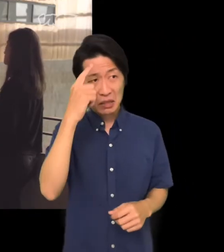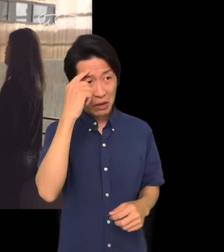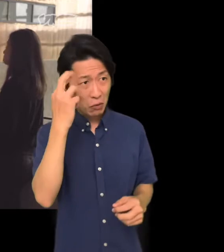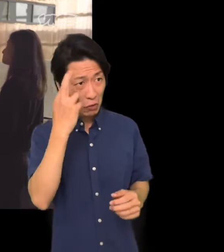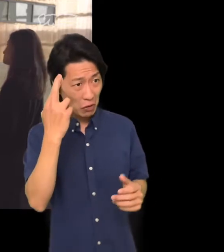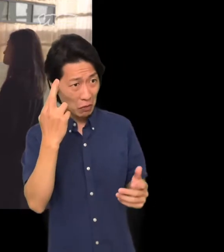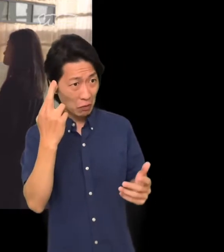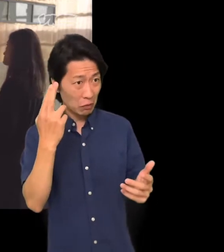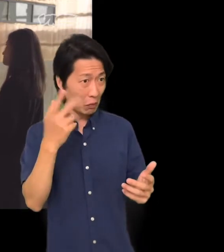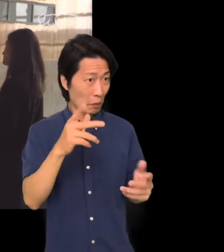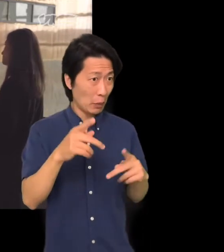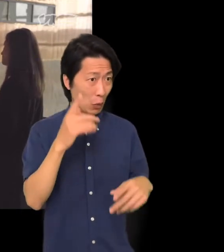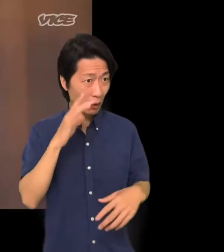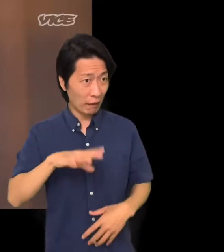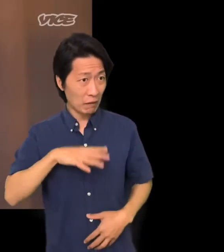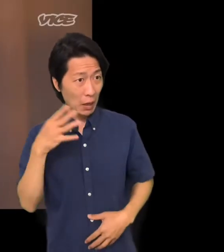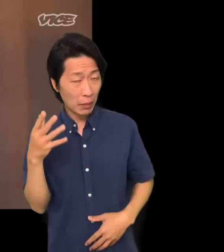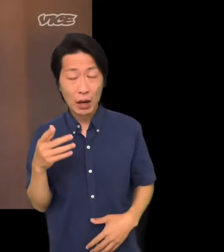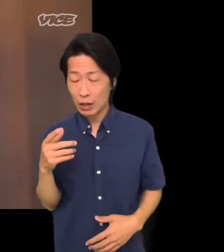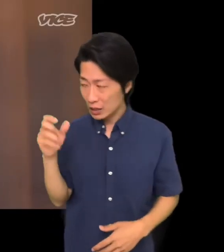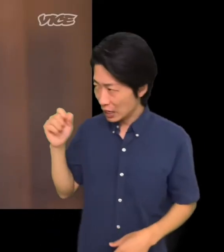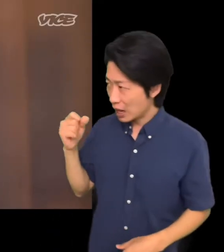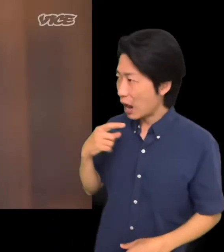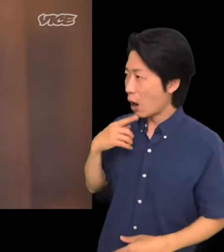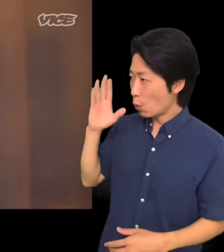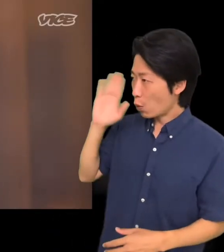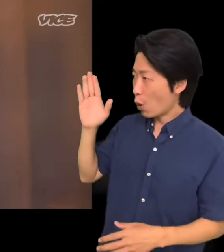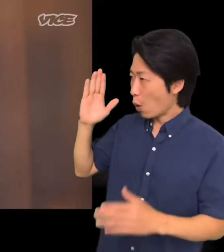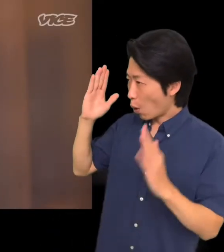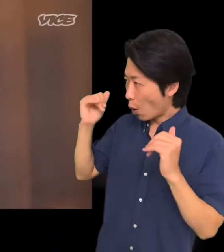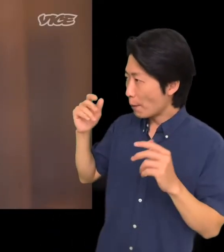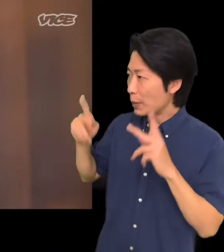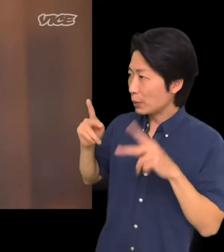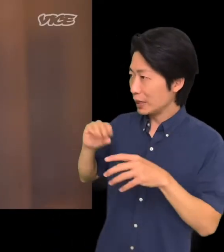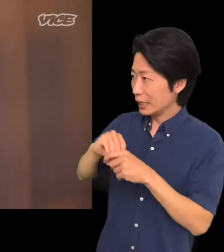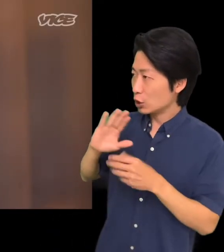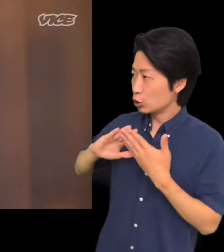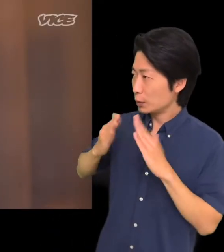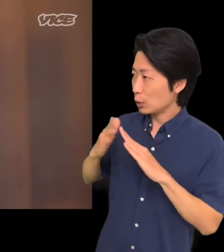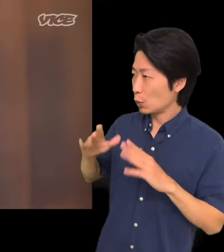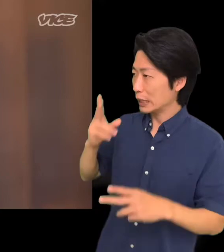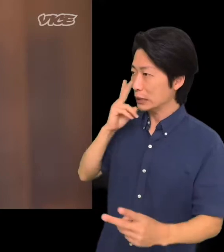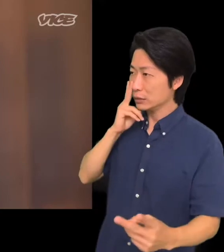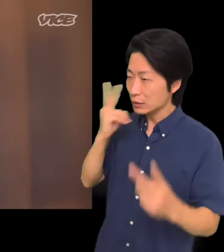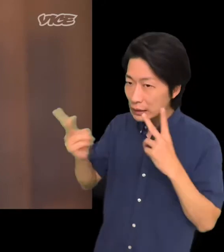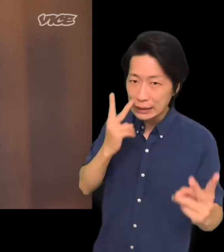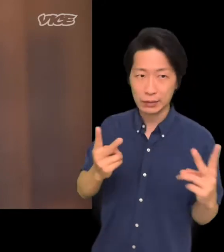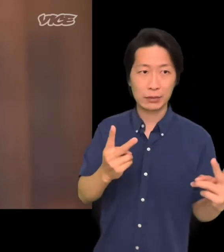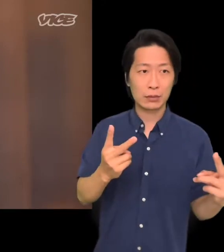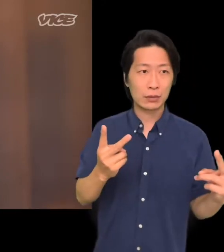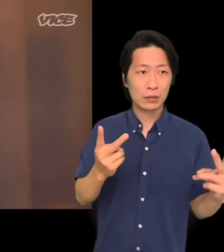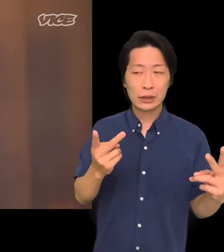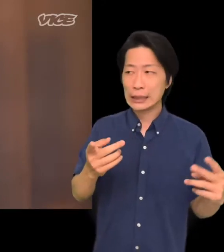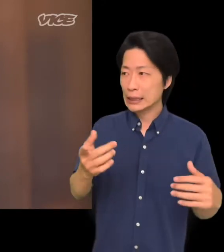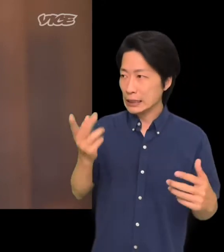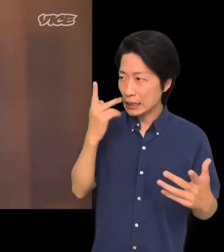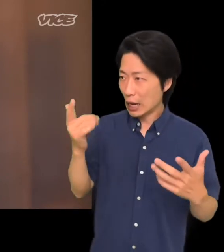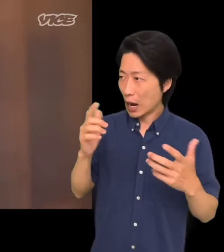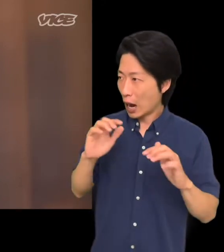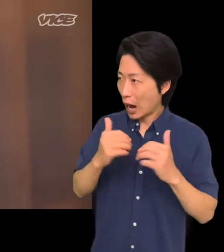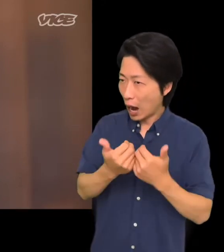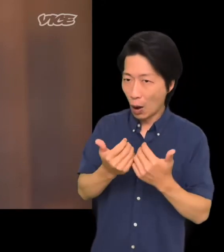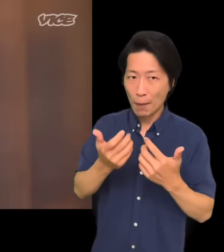be fed up with the situation? Yes, I would hope that people in our community would look at the face,